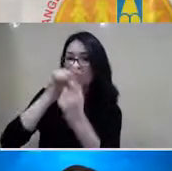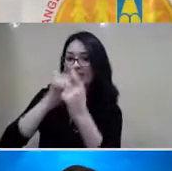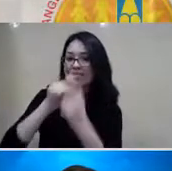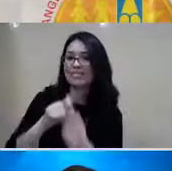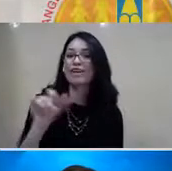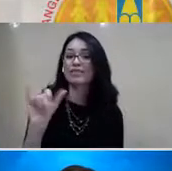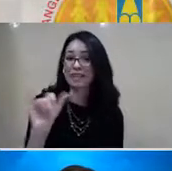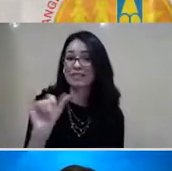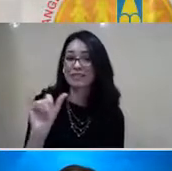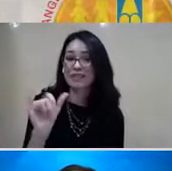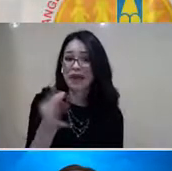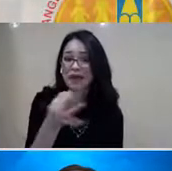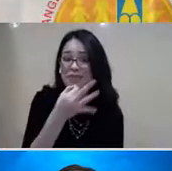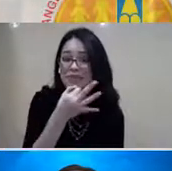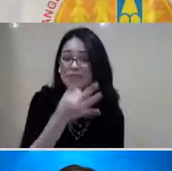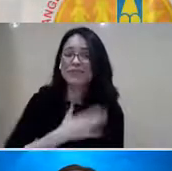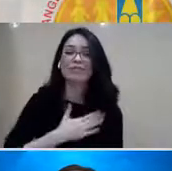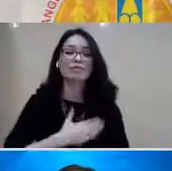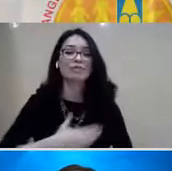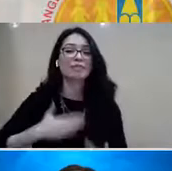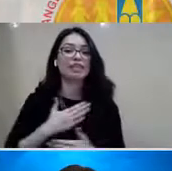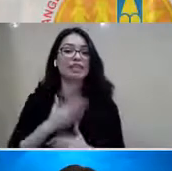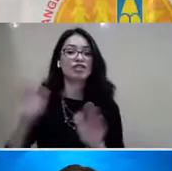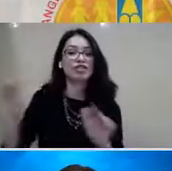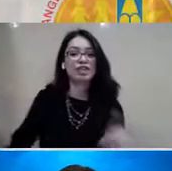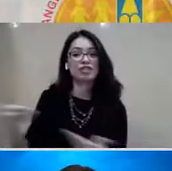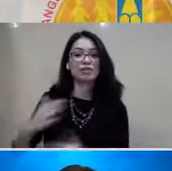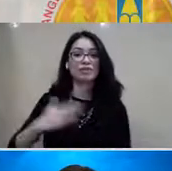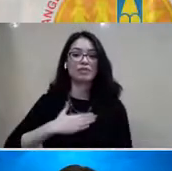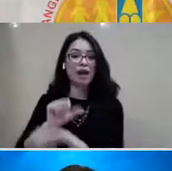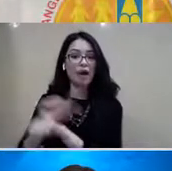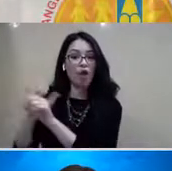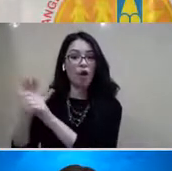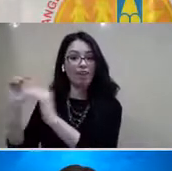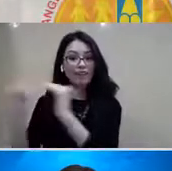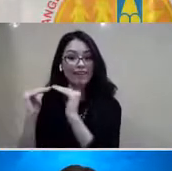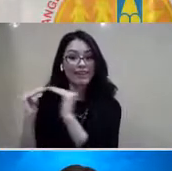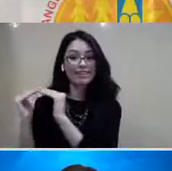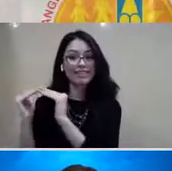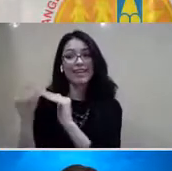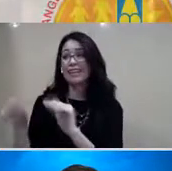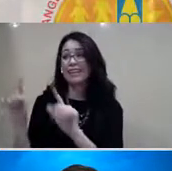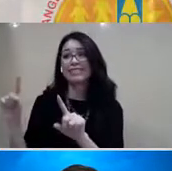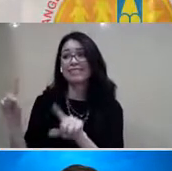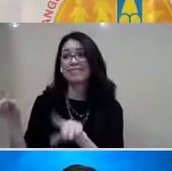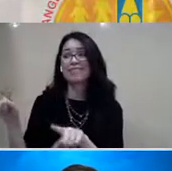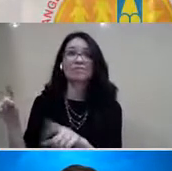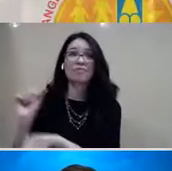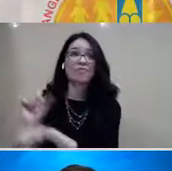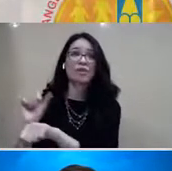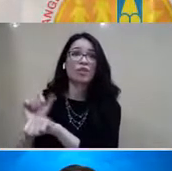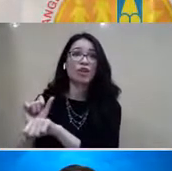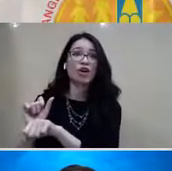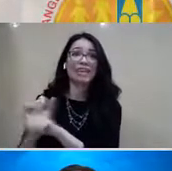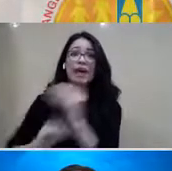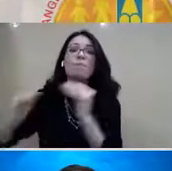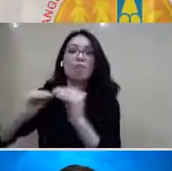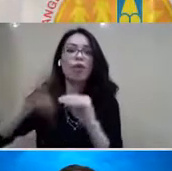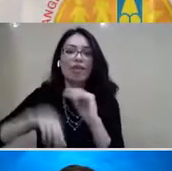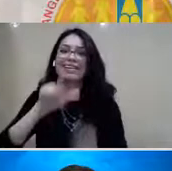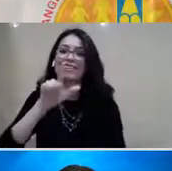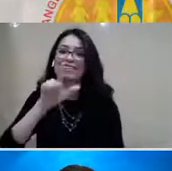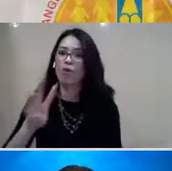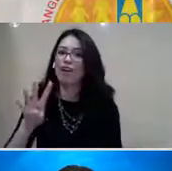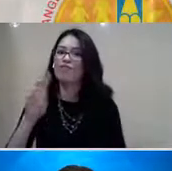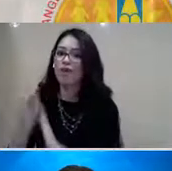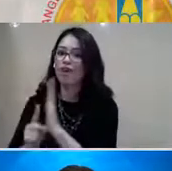really to introduce two of my colleagues who've been working, I'll say around the clock, but that's only 24 hours. They're working more than 24 hours. So I don't know what more than